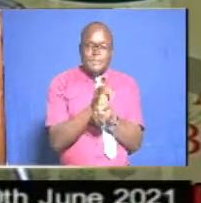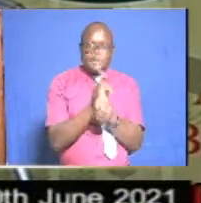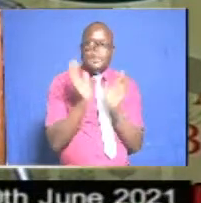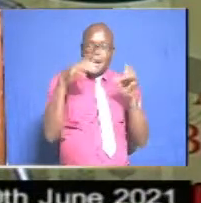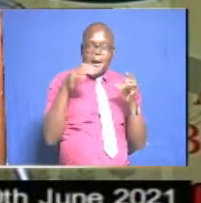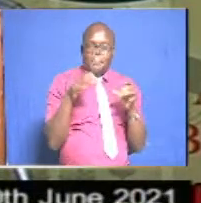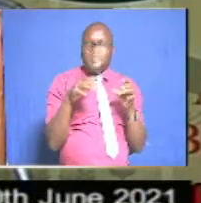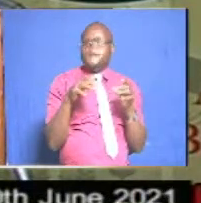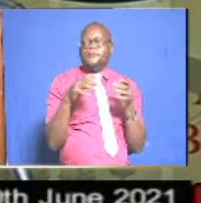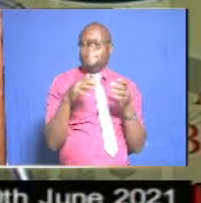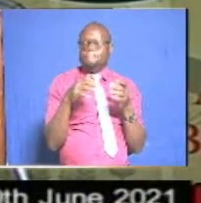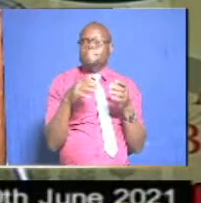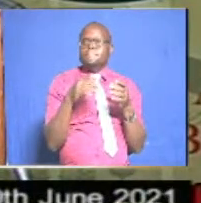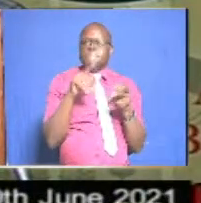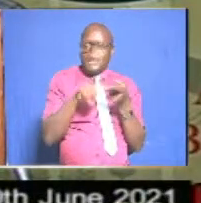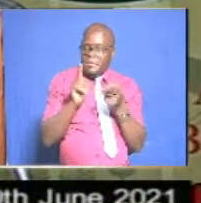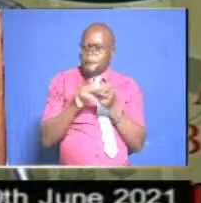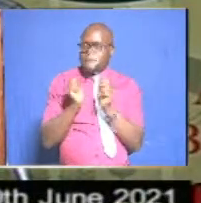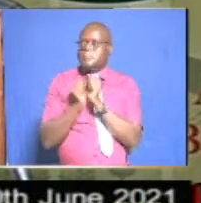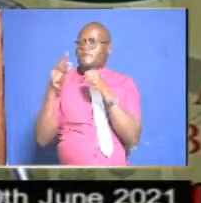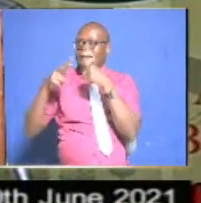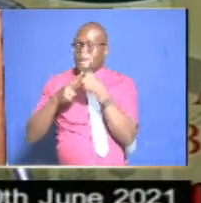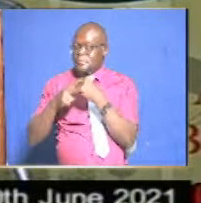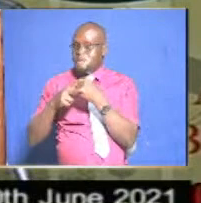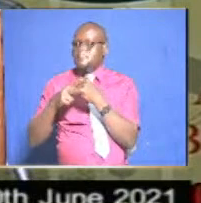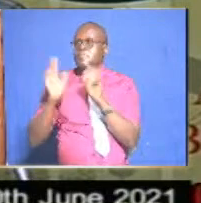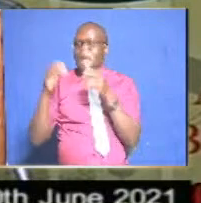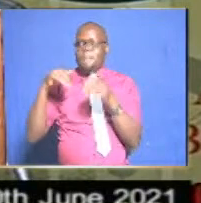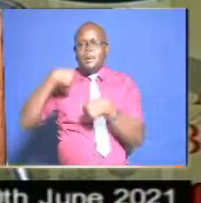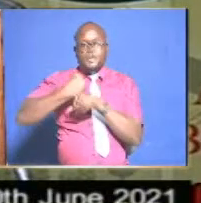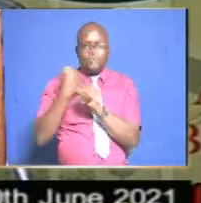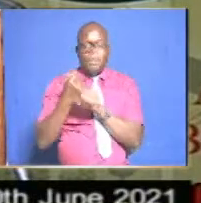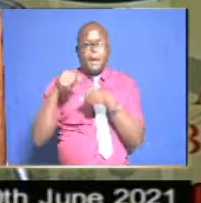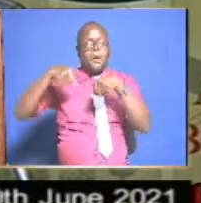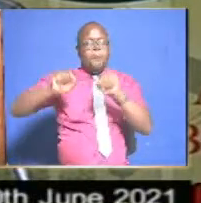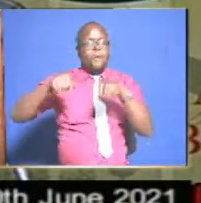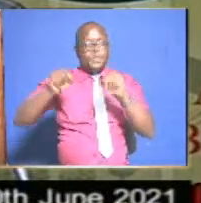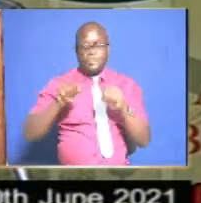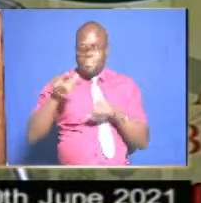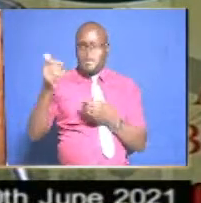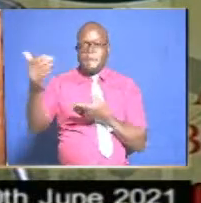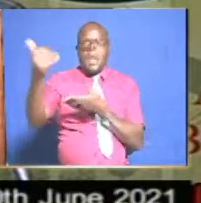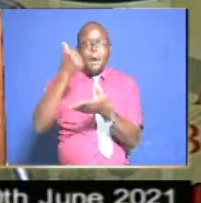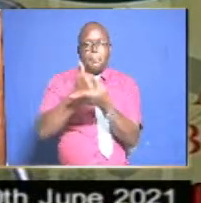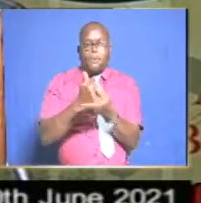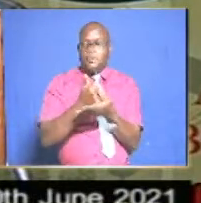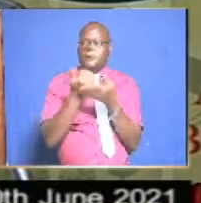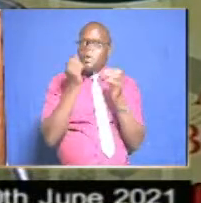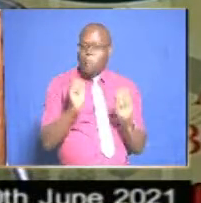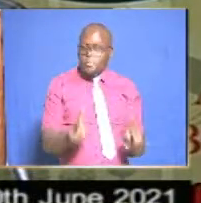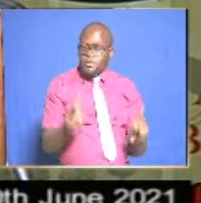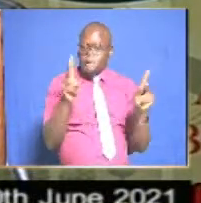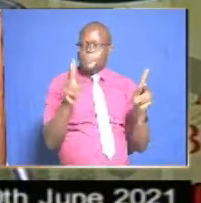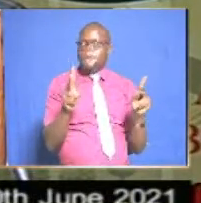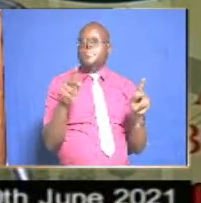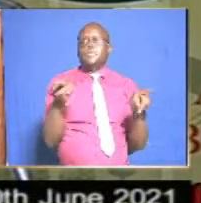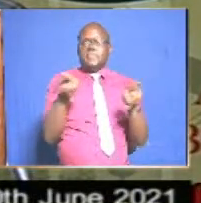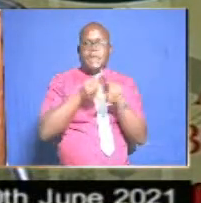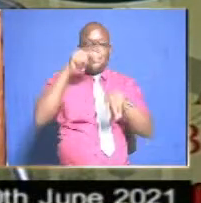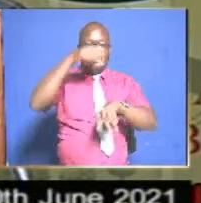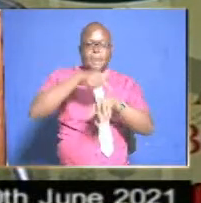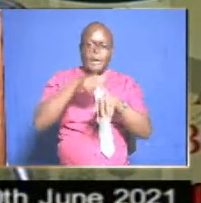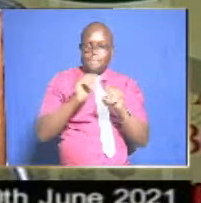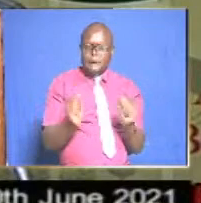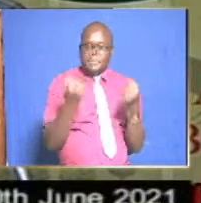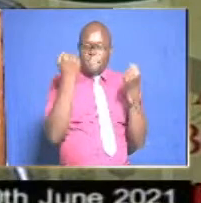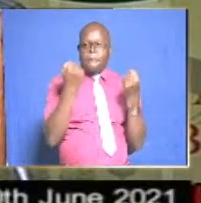17 motorcycle assemblers. These local assemblers have created employment opportunities while also saving